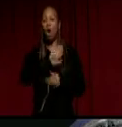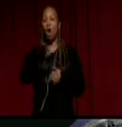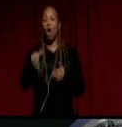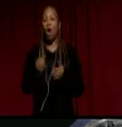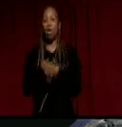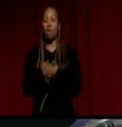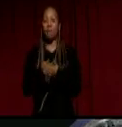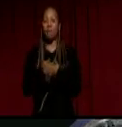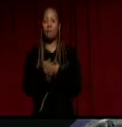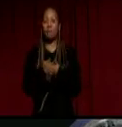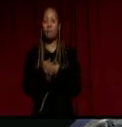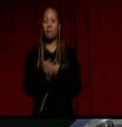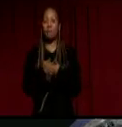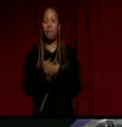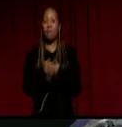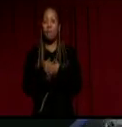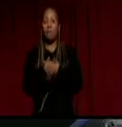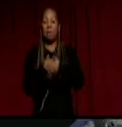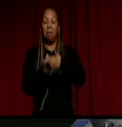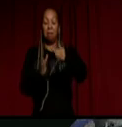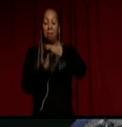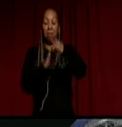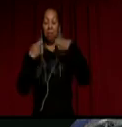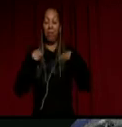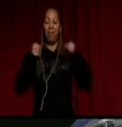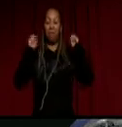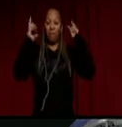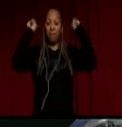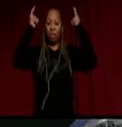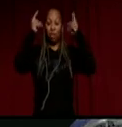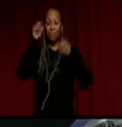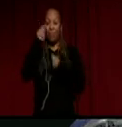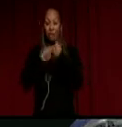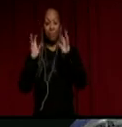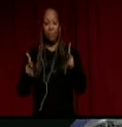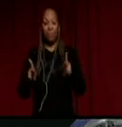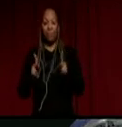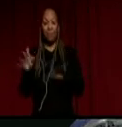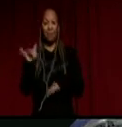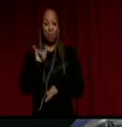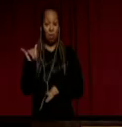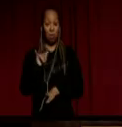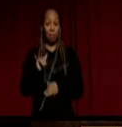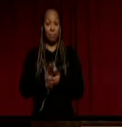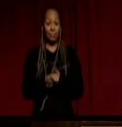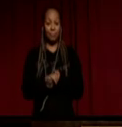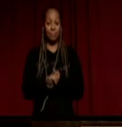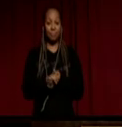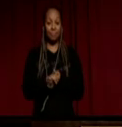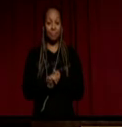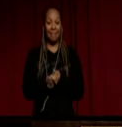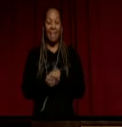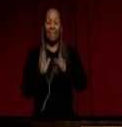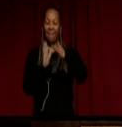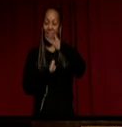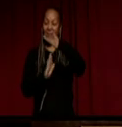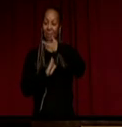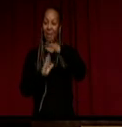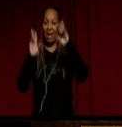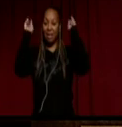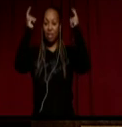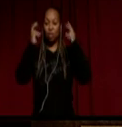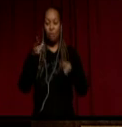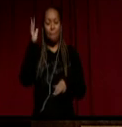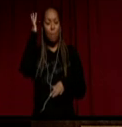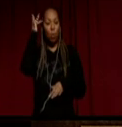the underlying health issues, everybody else got them too. Everybody else got the underlying issues. But